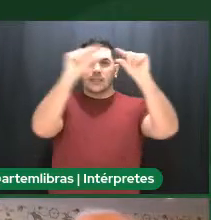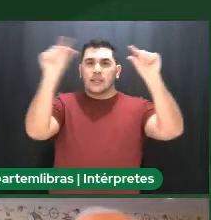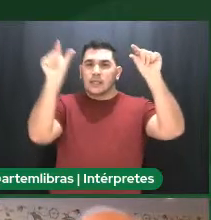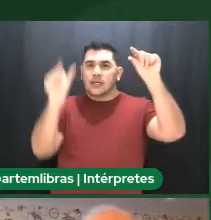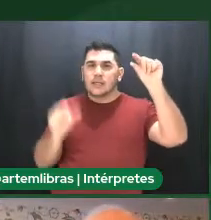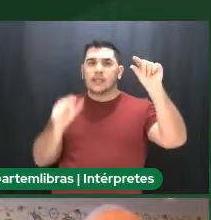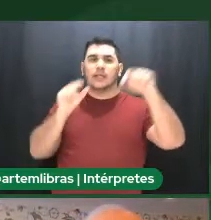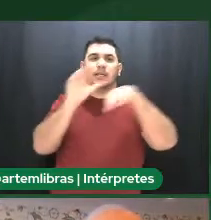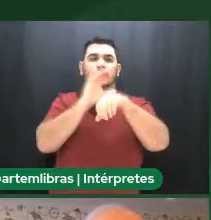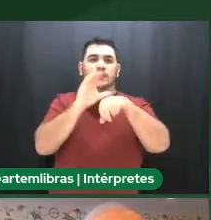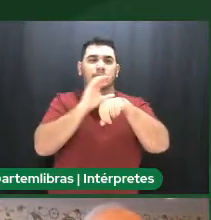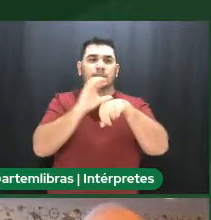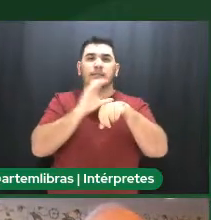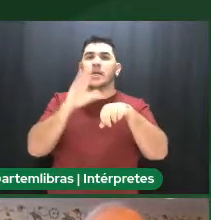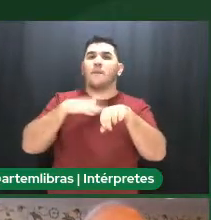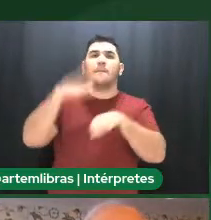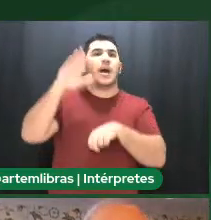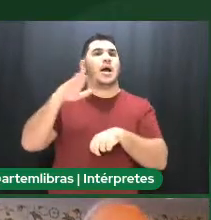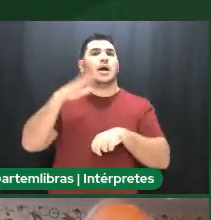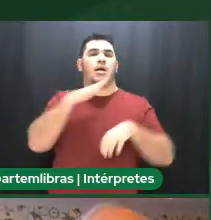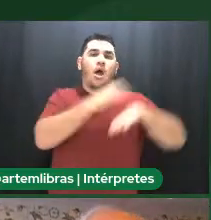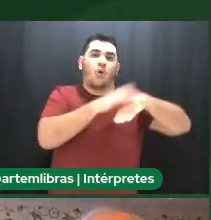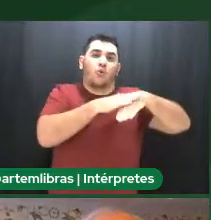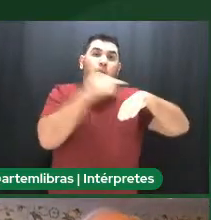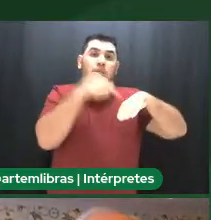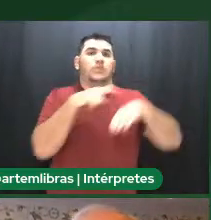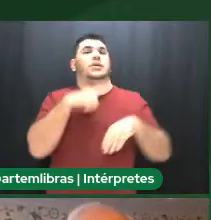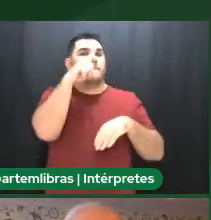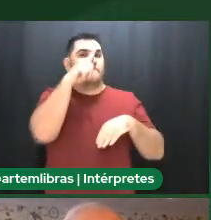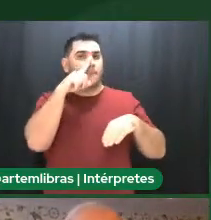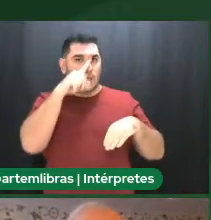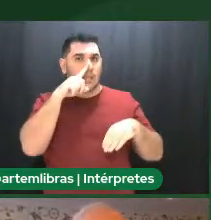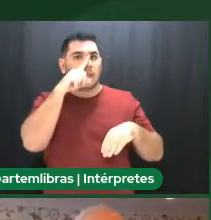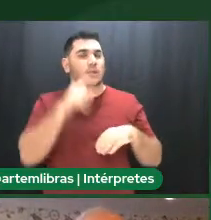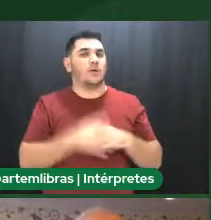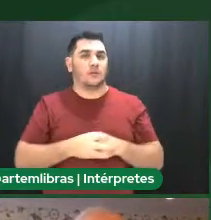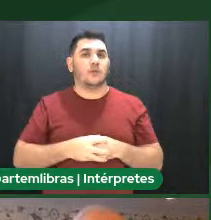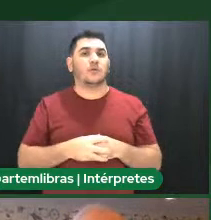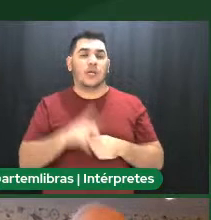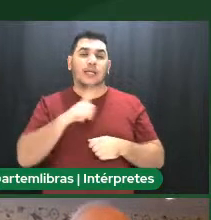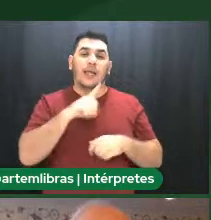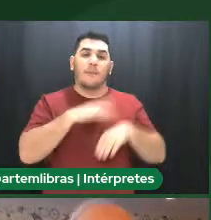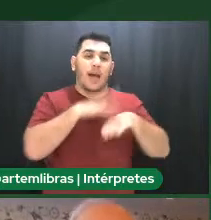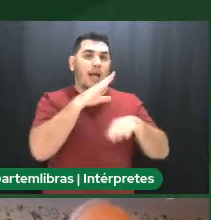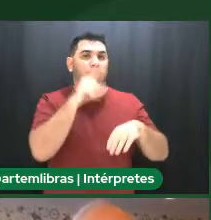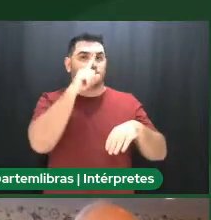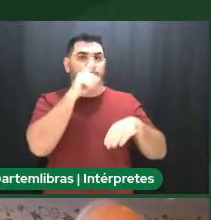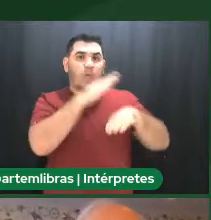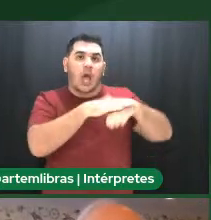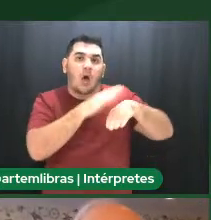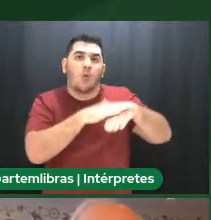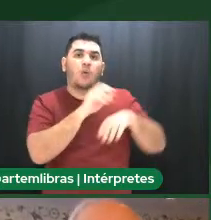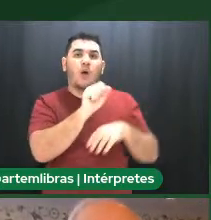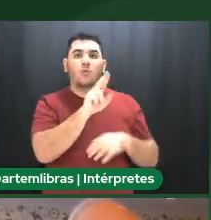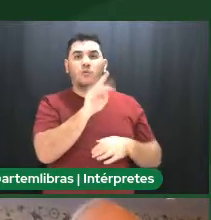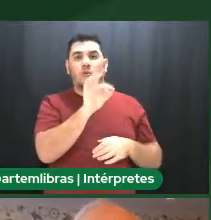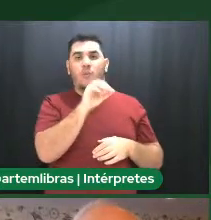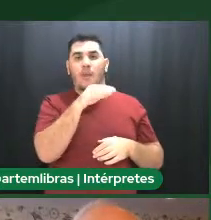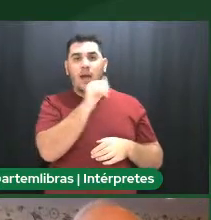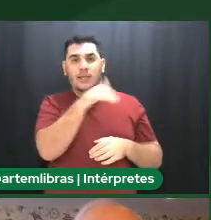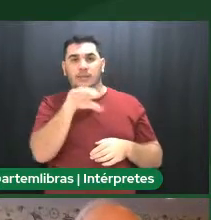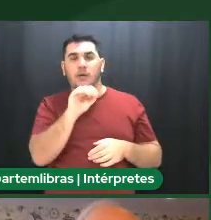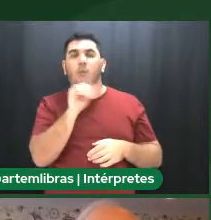automation. And there's a danger of having too much automation, maybe most clear in the Boeing